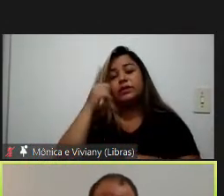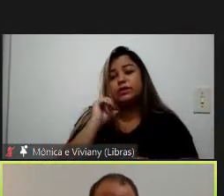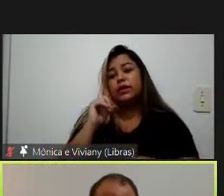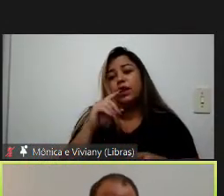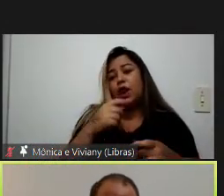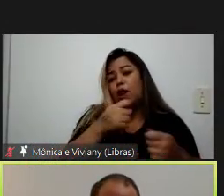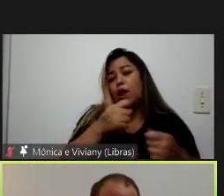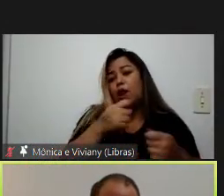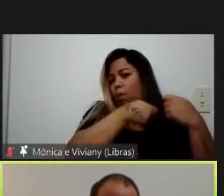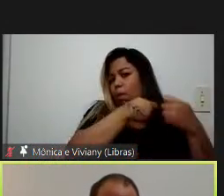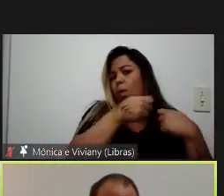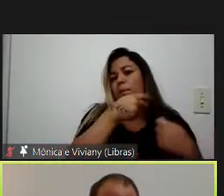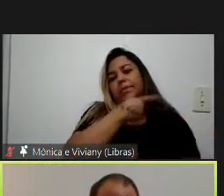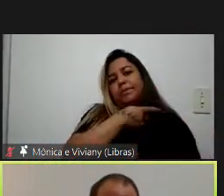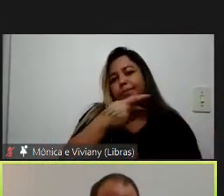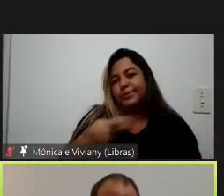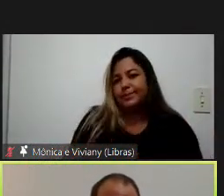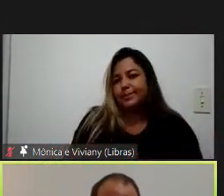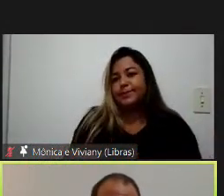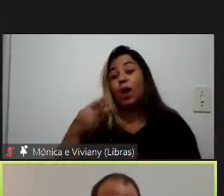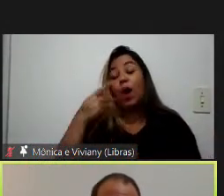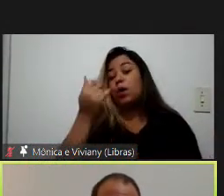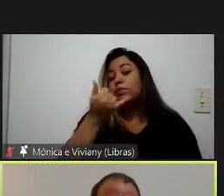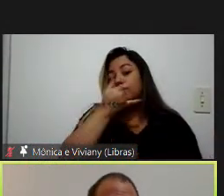health system, the biological system.